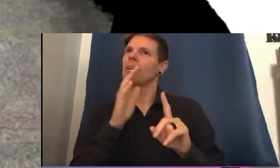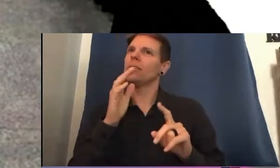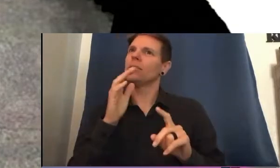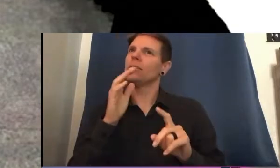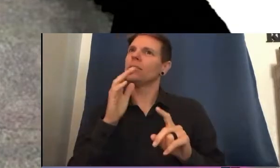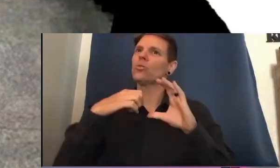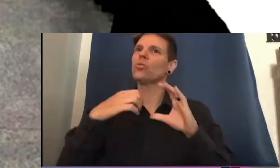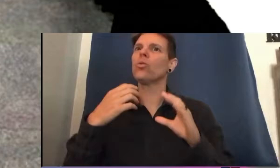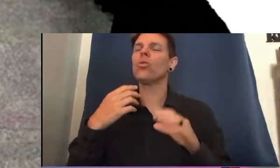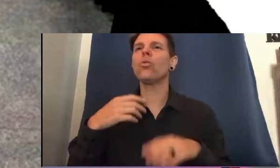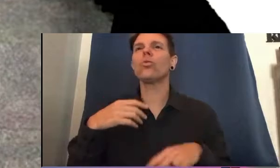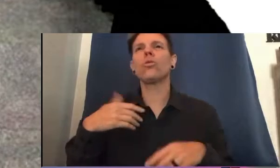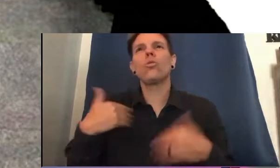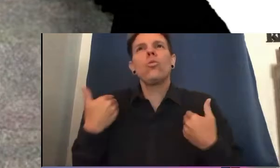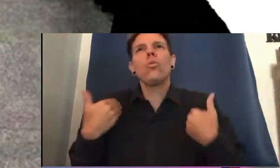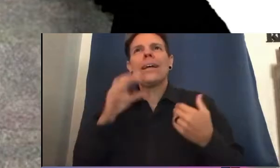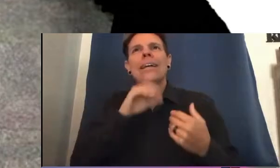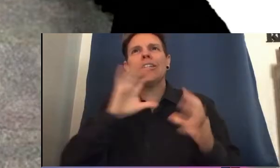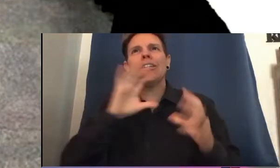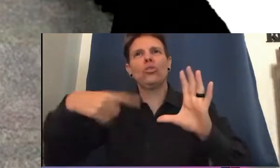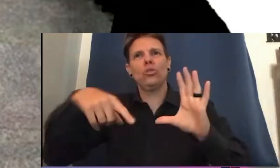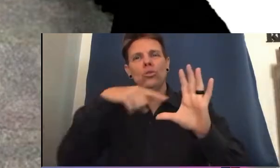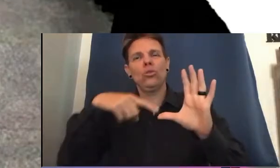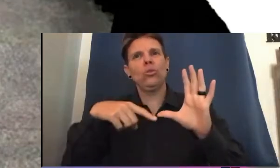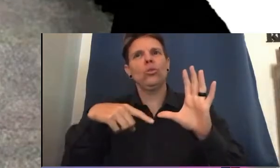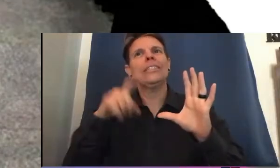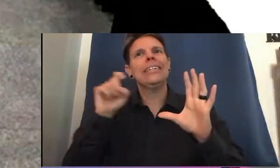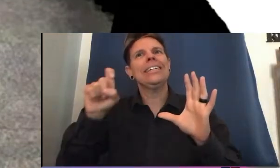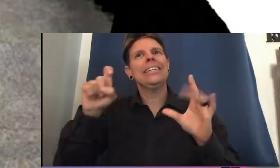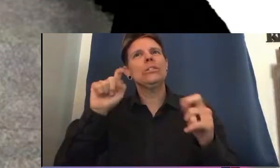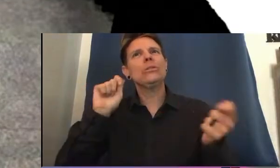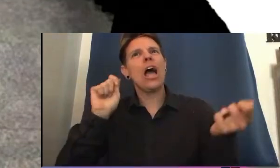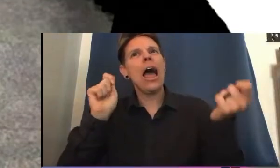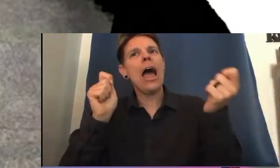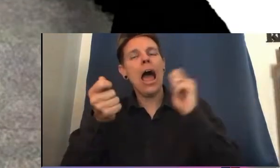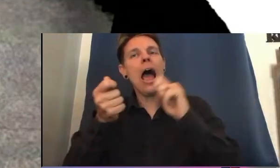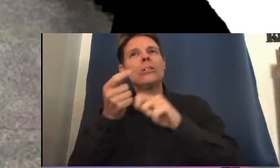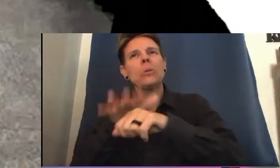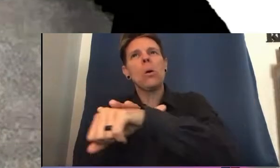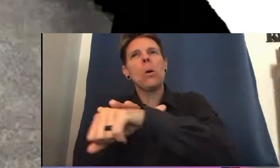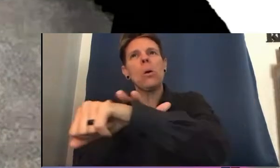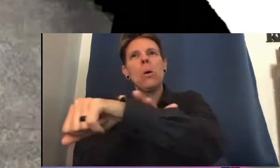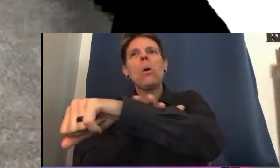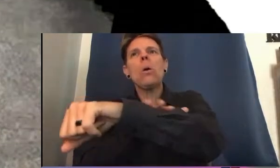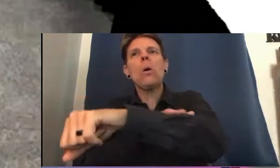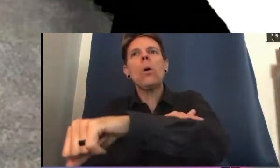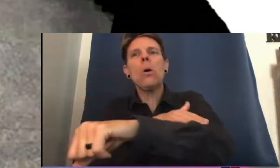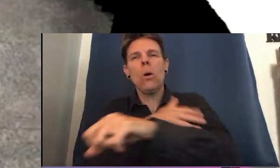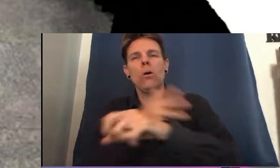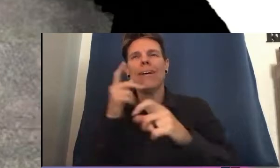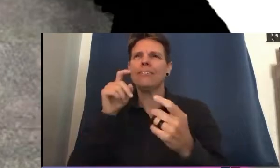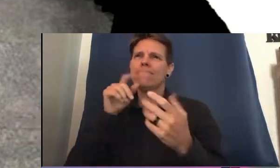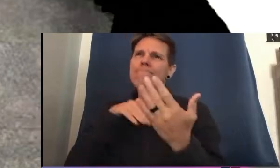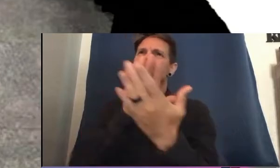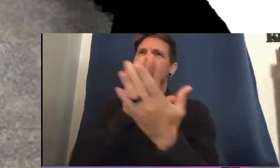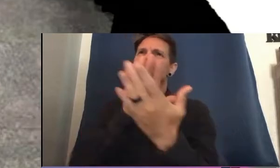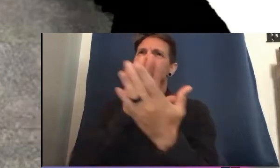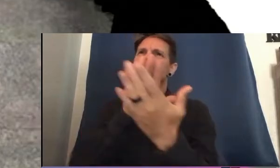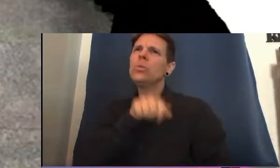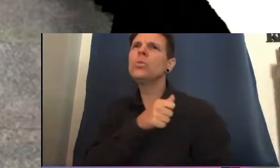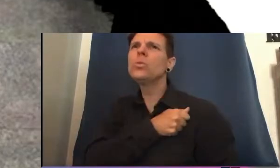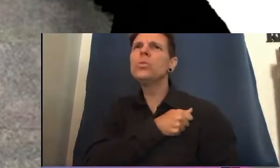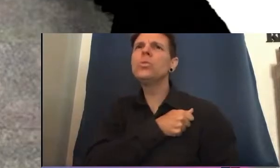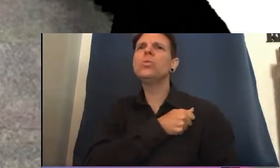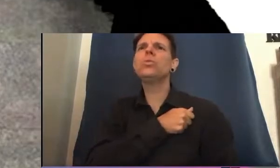I remember seeing the change in not only attitude, but in action. And I think this is really